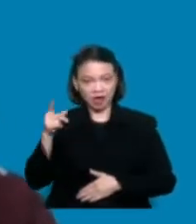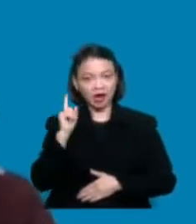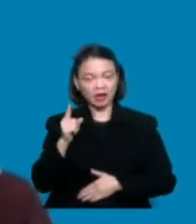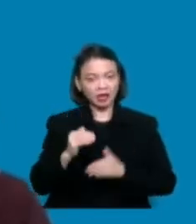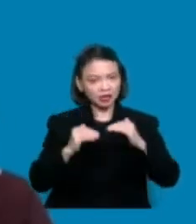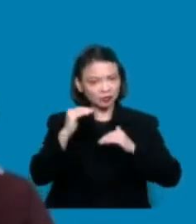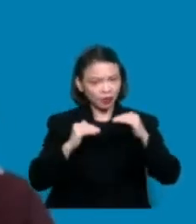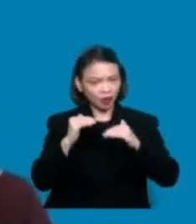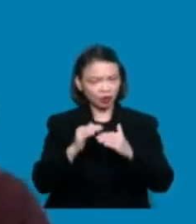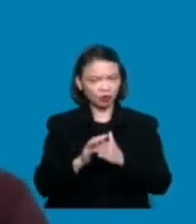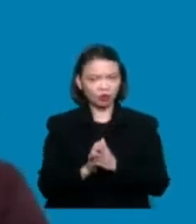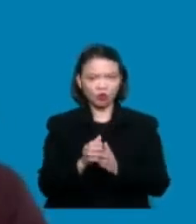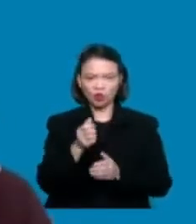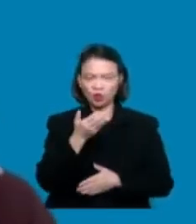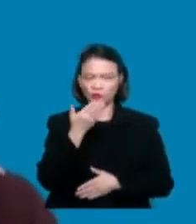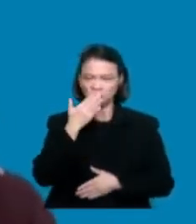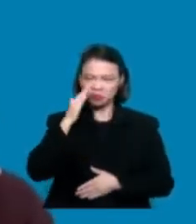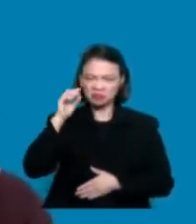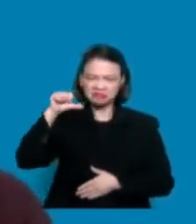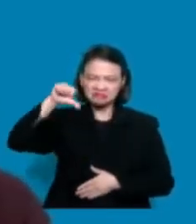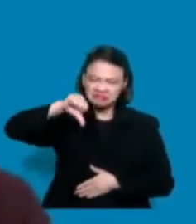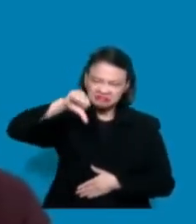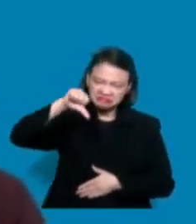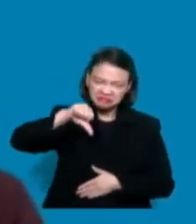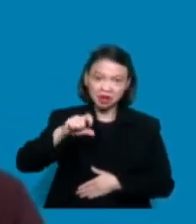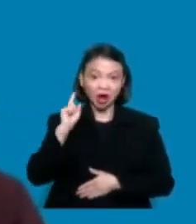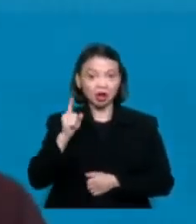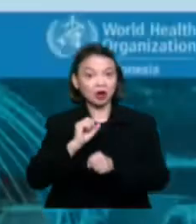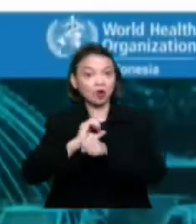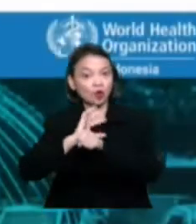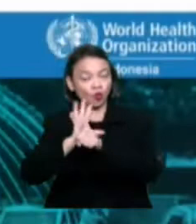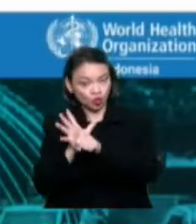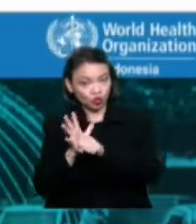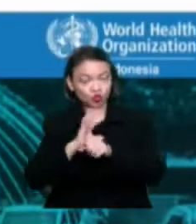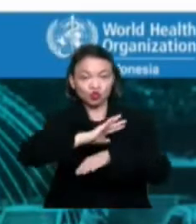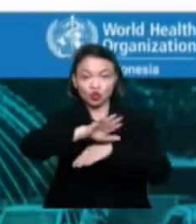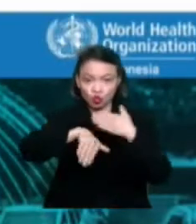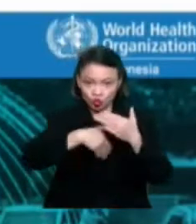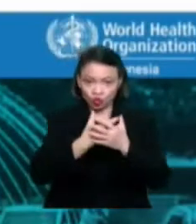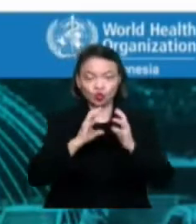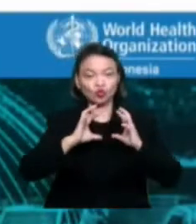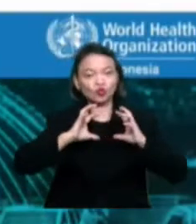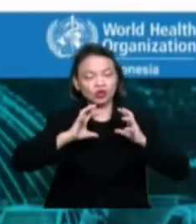the COVID pandemic across the world. We have data from UK showing that